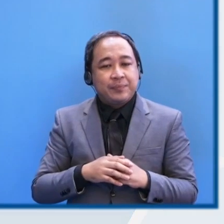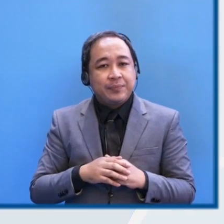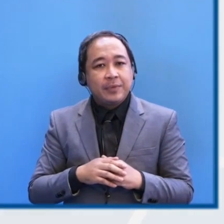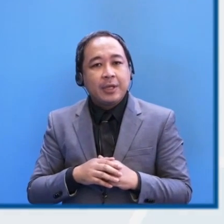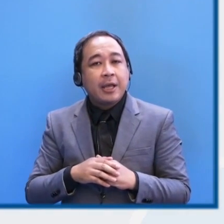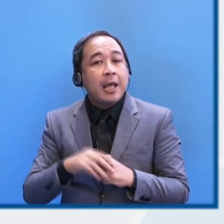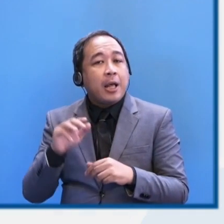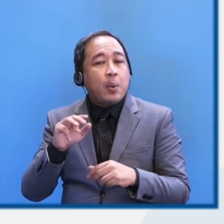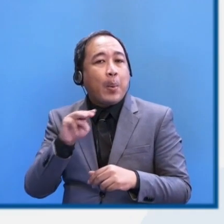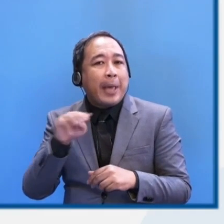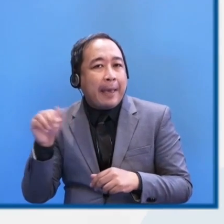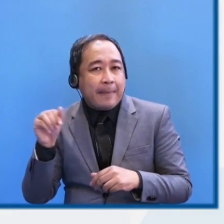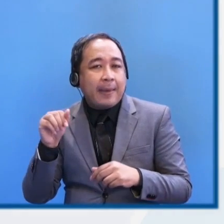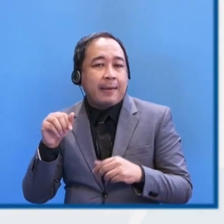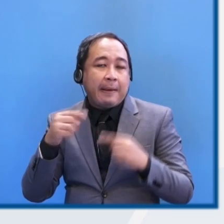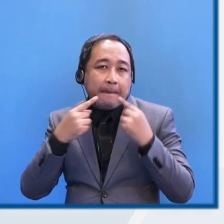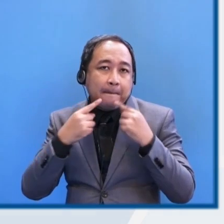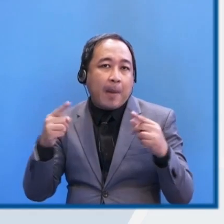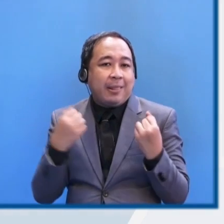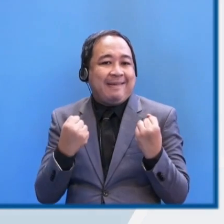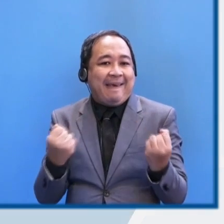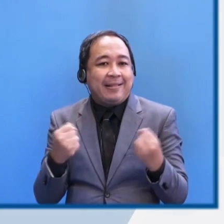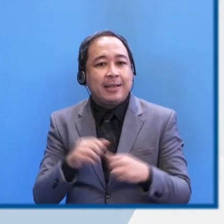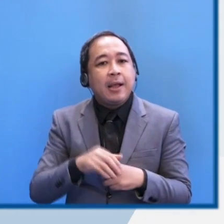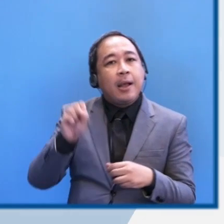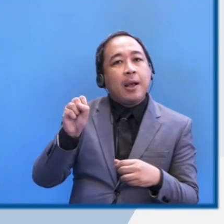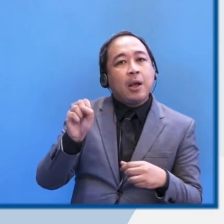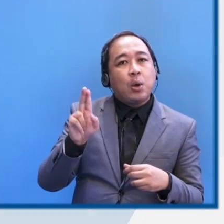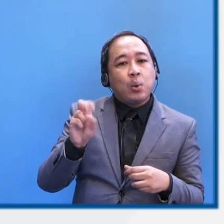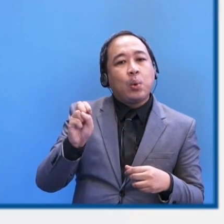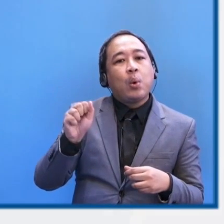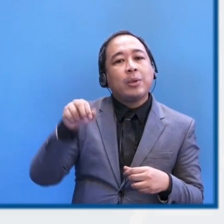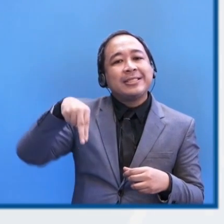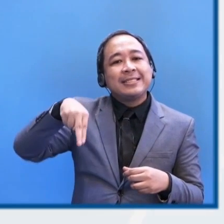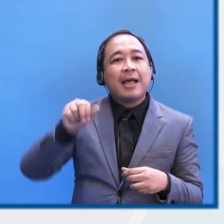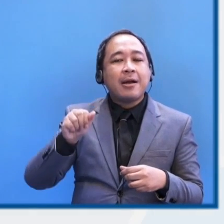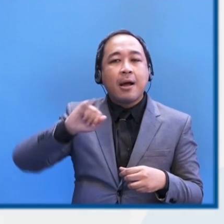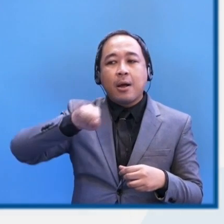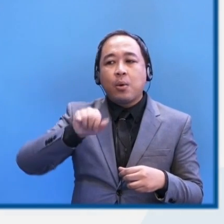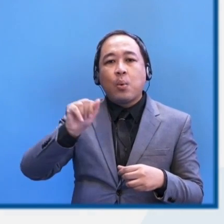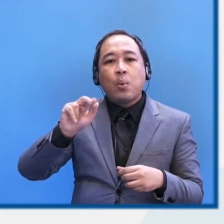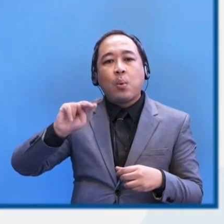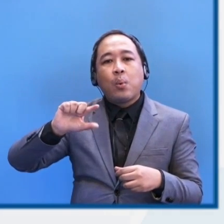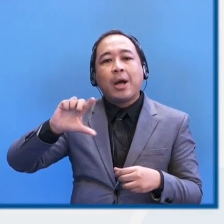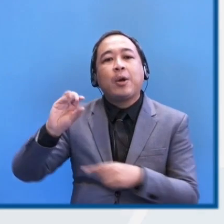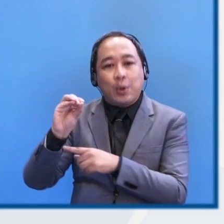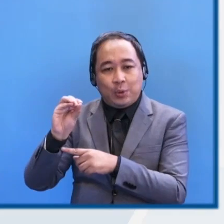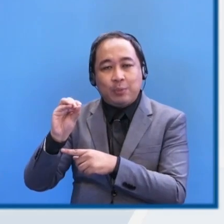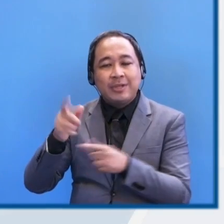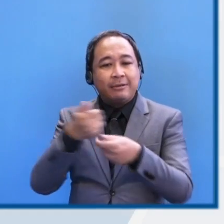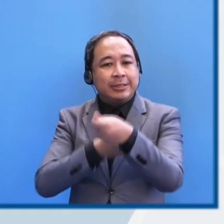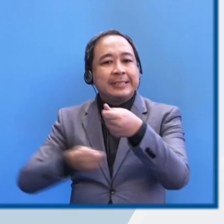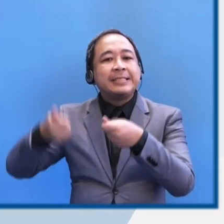Juanco, and she's chief of the training division at the Office of Civil Defense for the Government of the